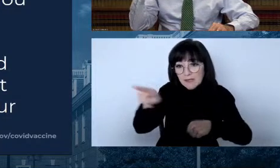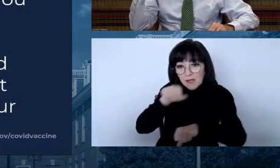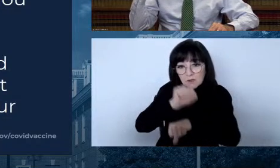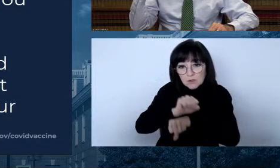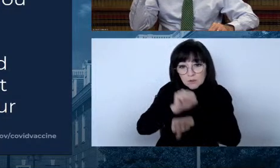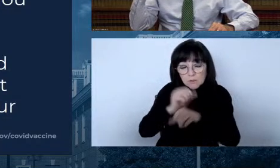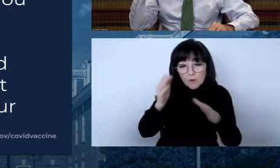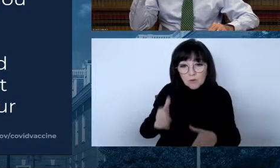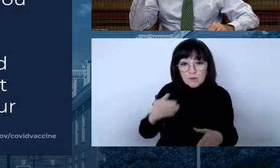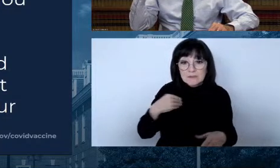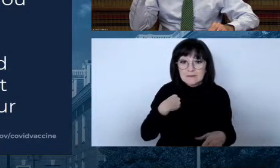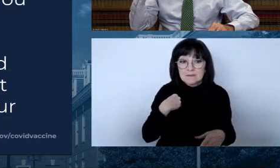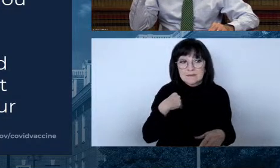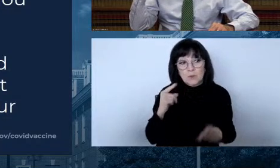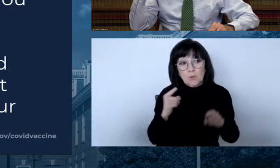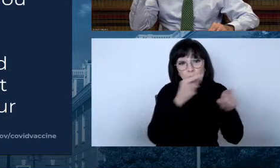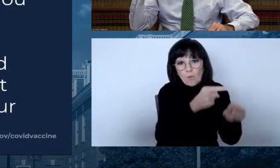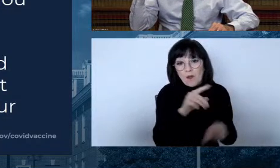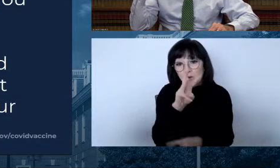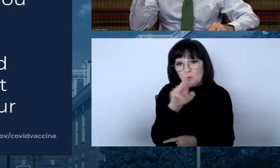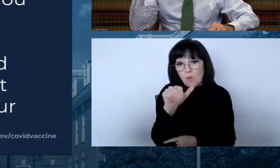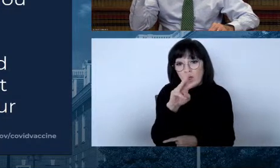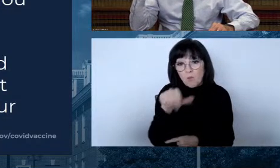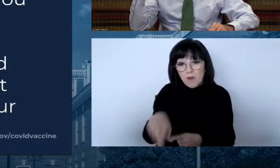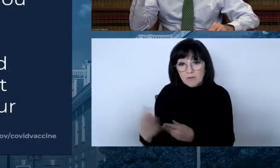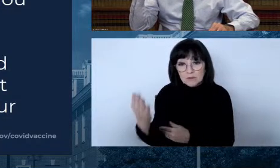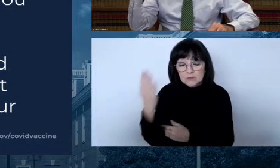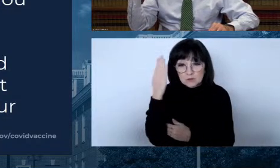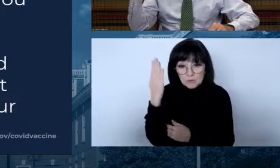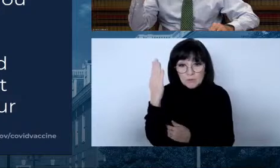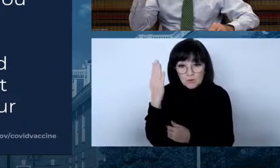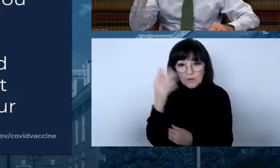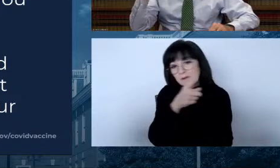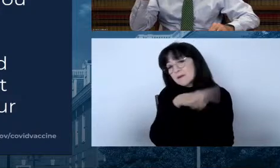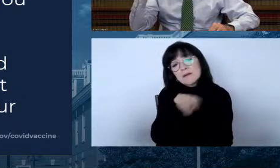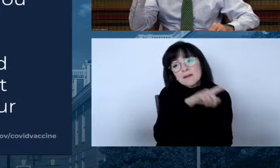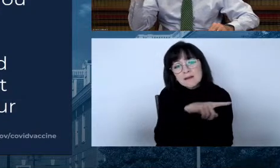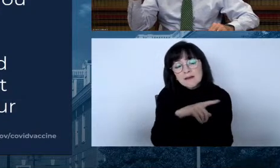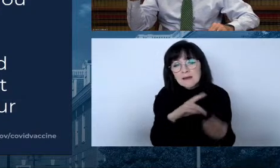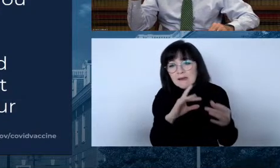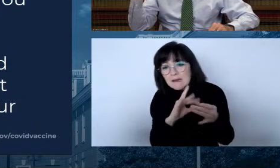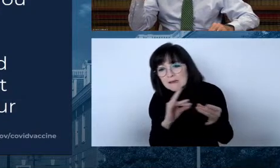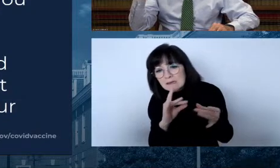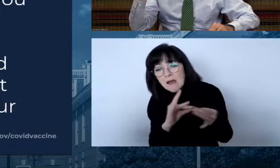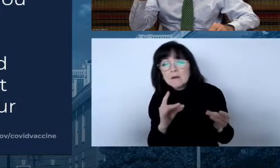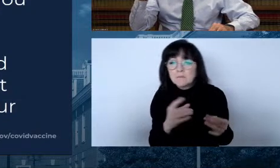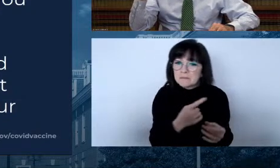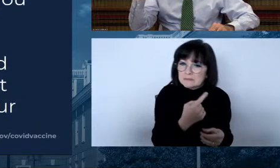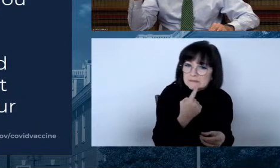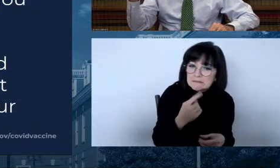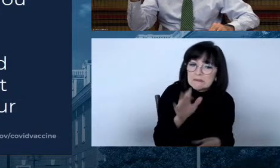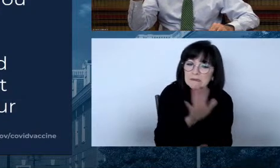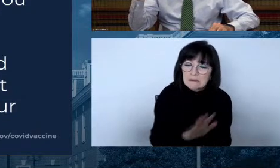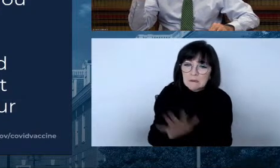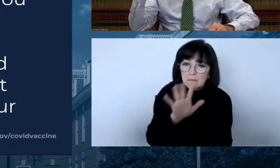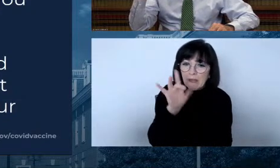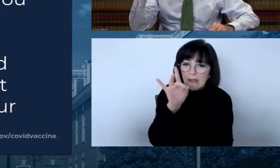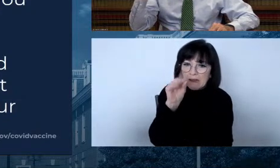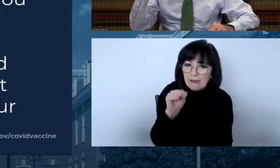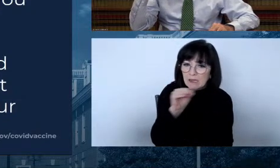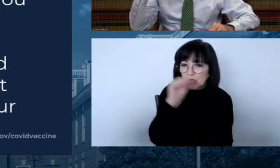my Wawa this morning. They were commenting about 80% of the people that come and